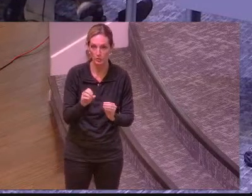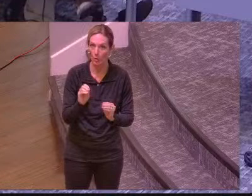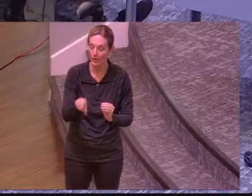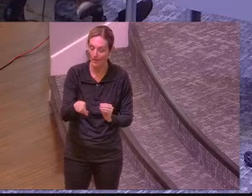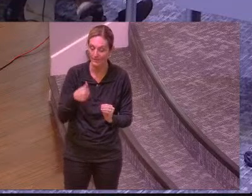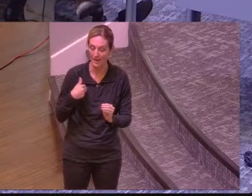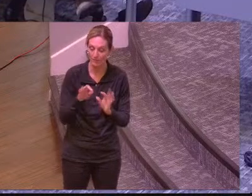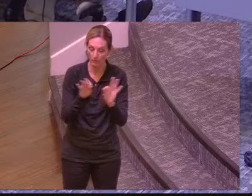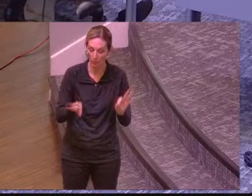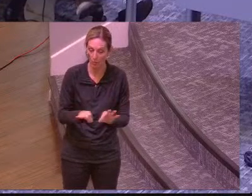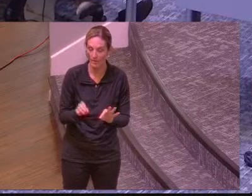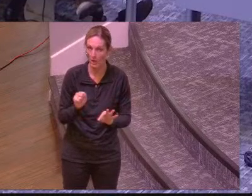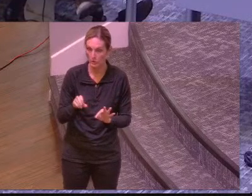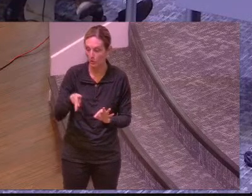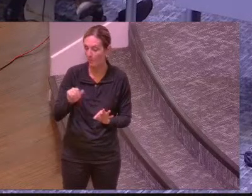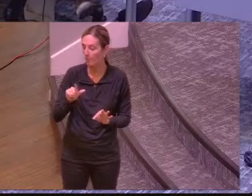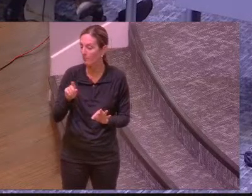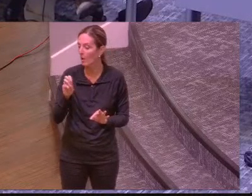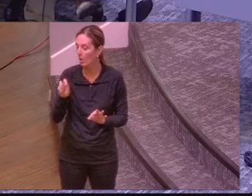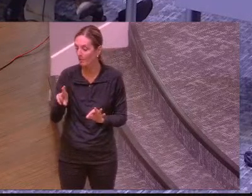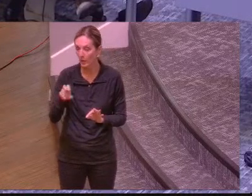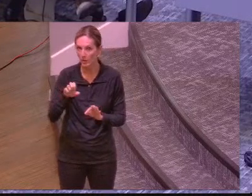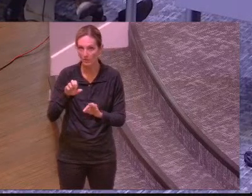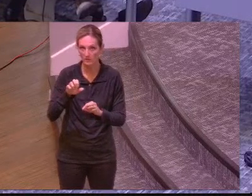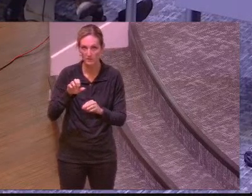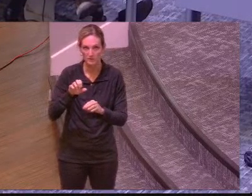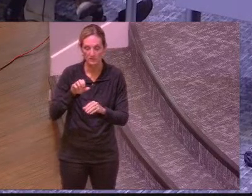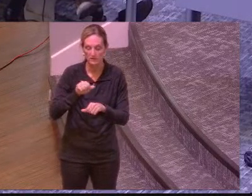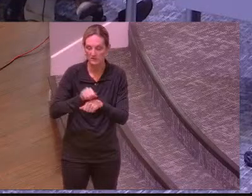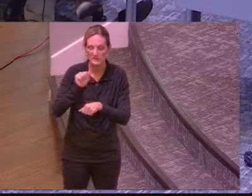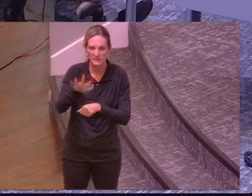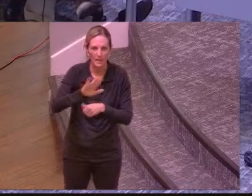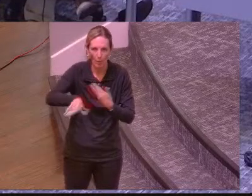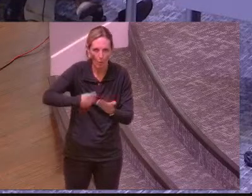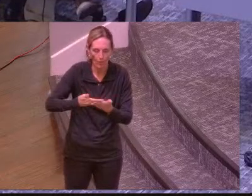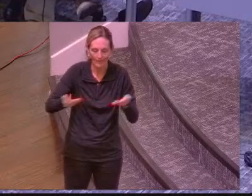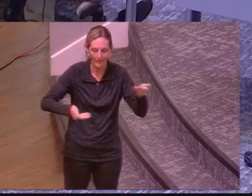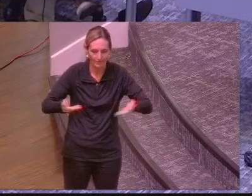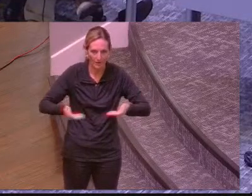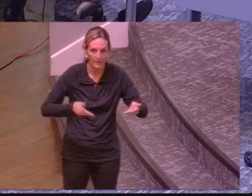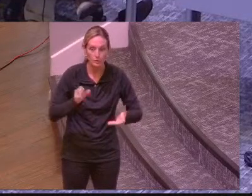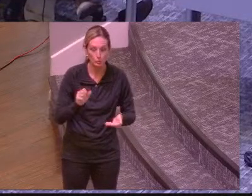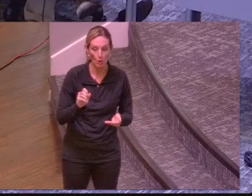sent out invites, so if you don't mind responding to let her know, I think one is May 19th from